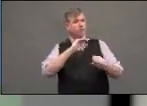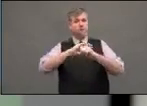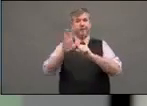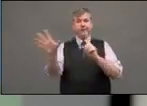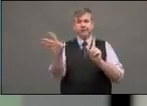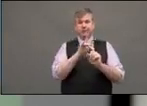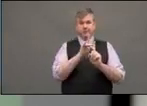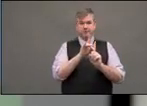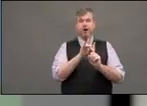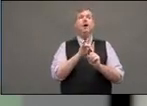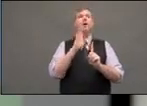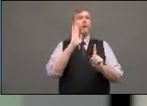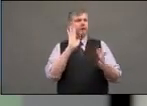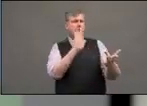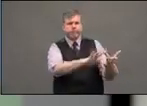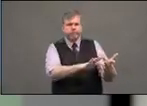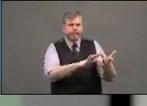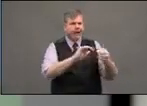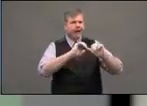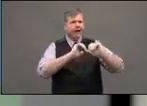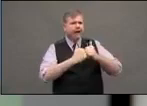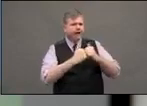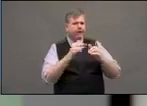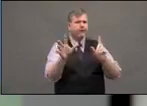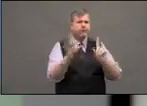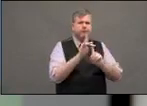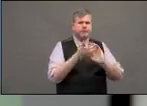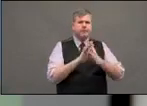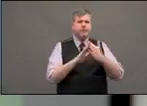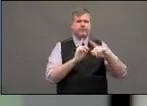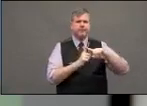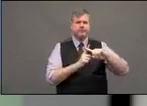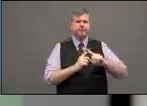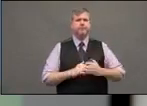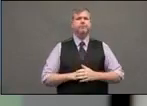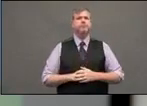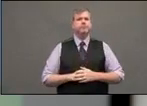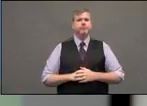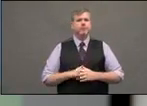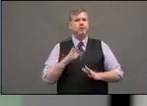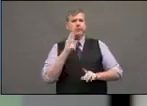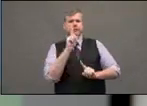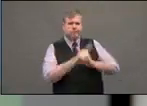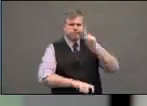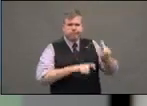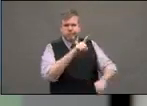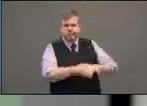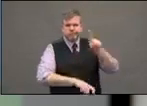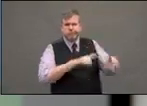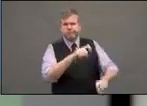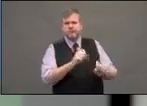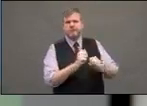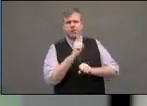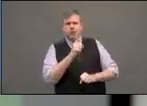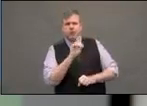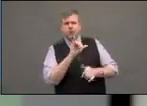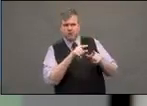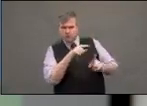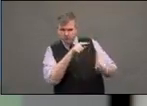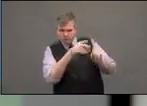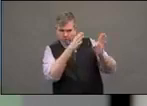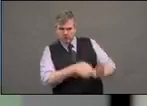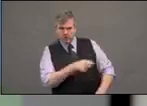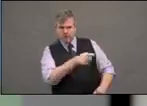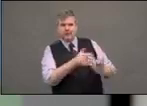of your questions about how to keep yourself healthy and how to keep your family and loved ones healthy. In addition, we'll ask all of those people